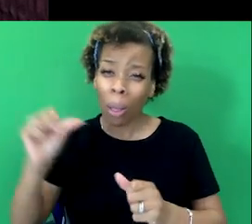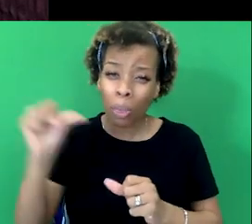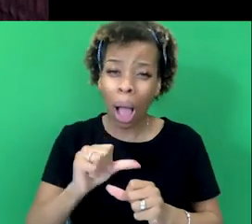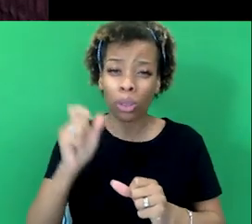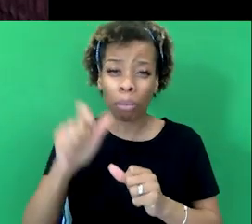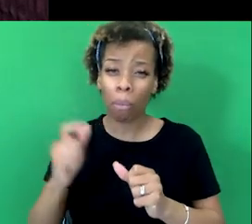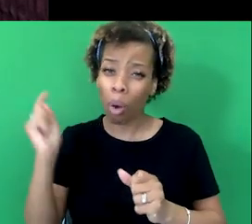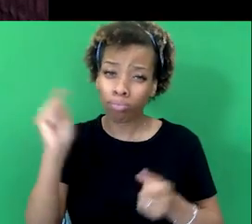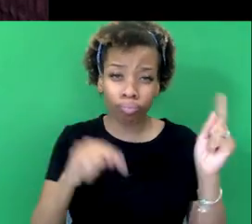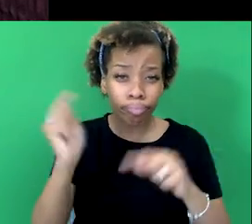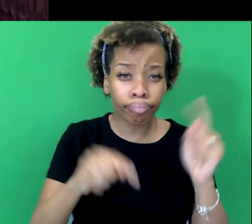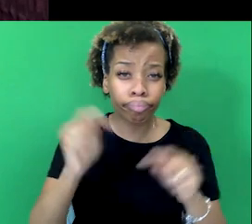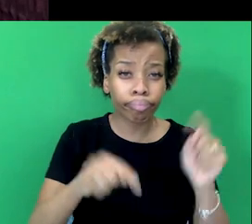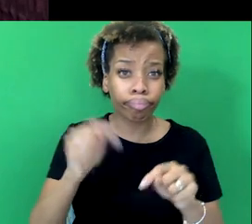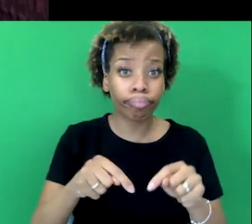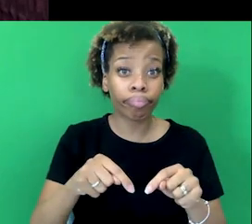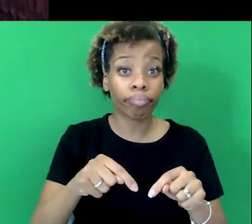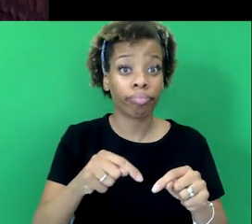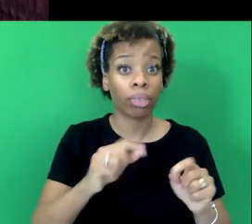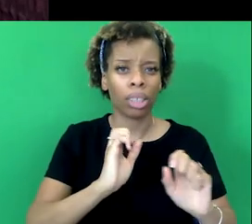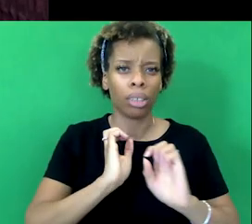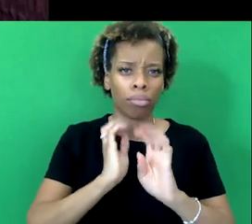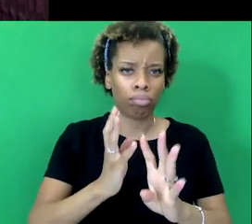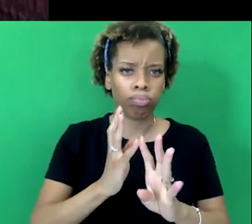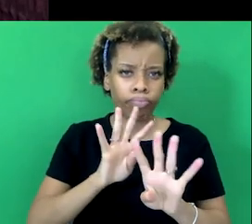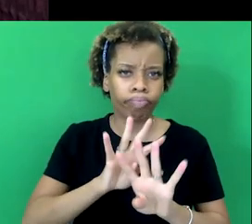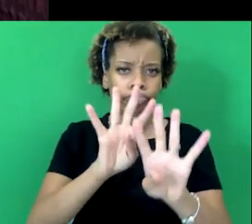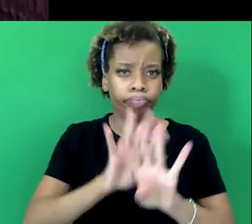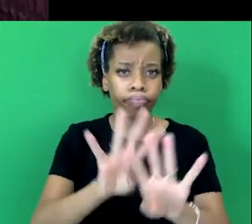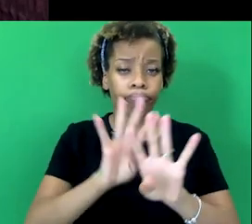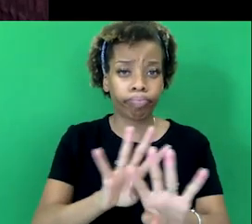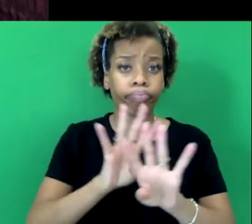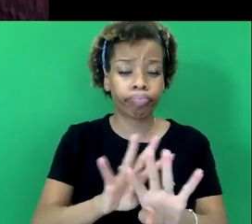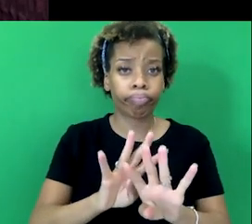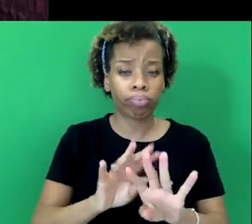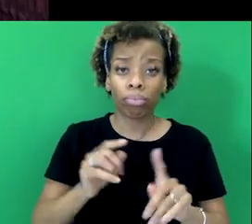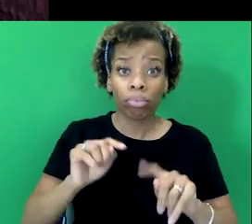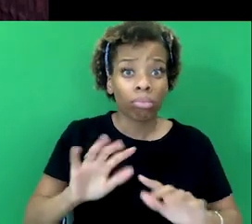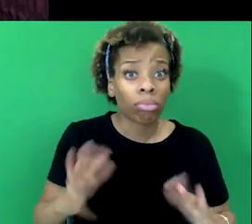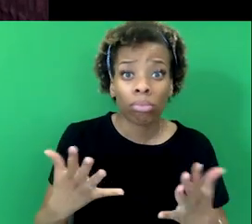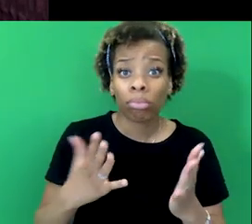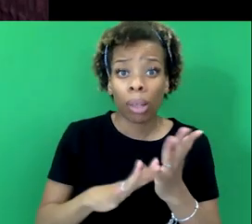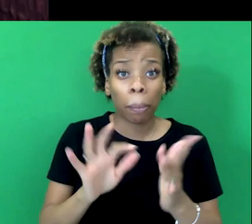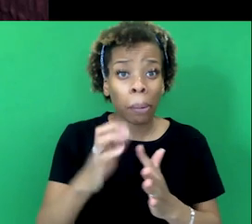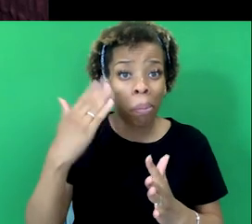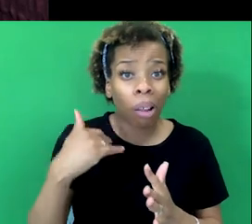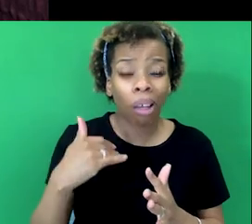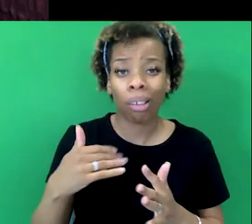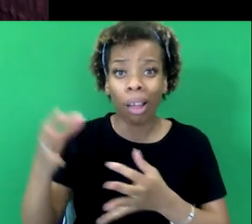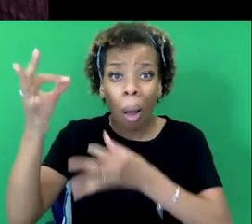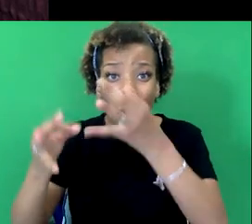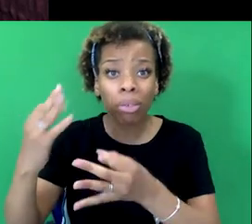that, because we had no Black MPs at the time. We had no political representation, and the politicians were not talking